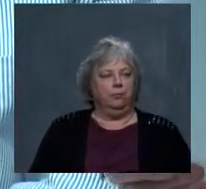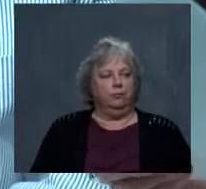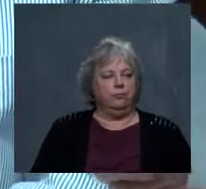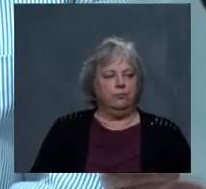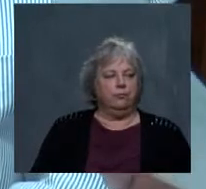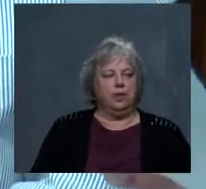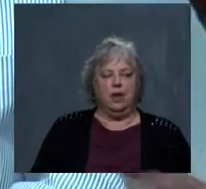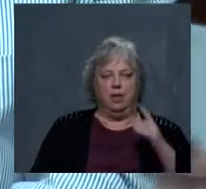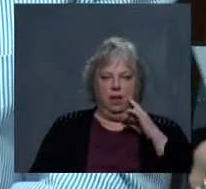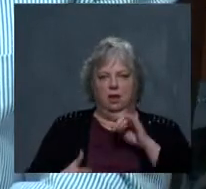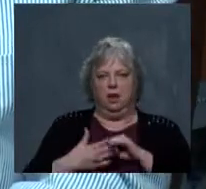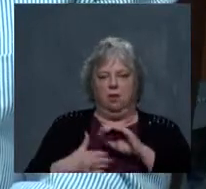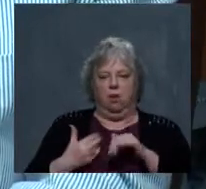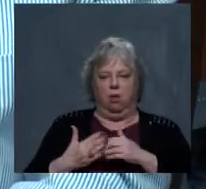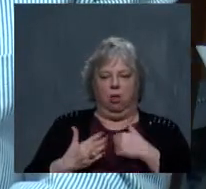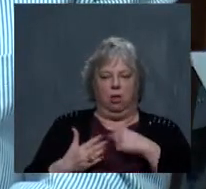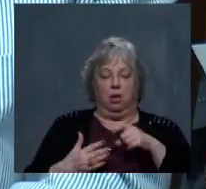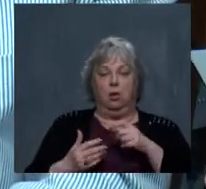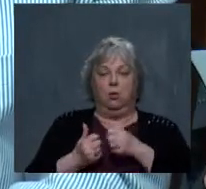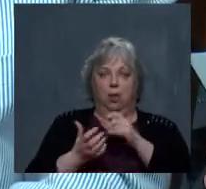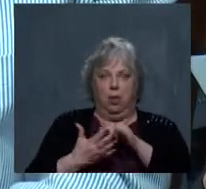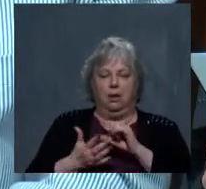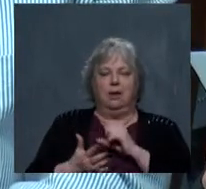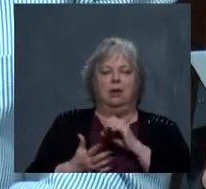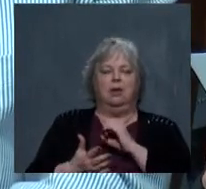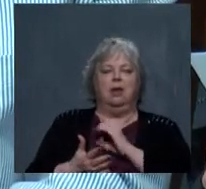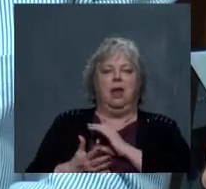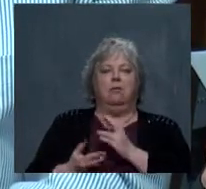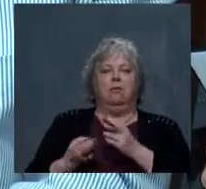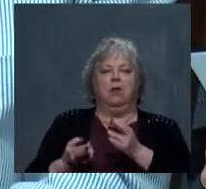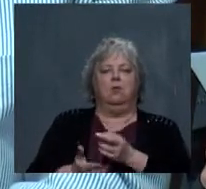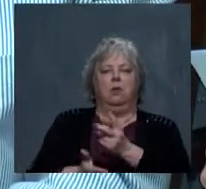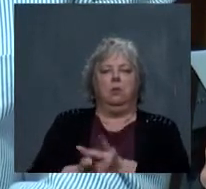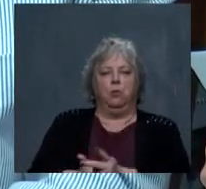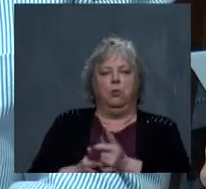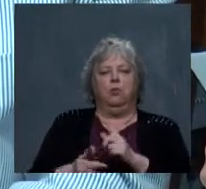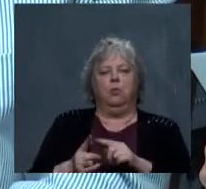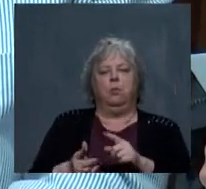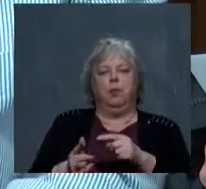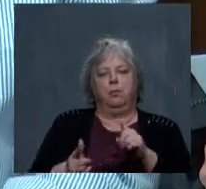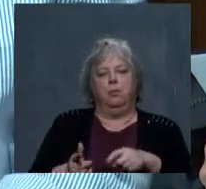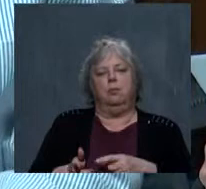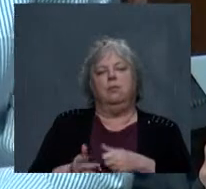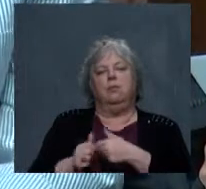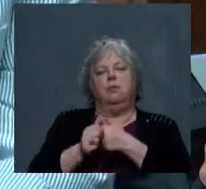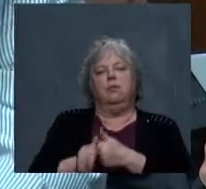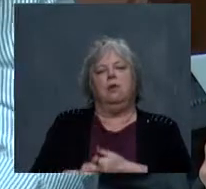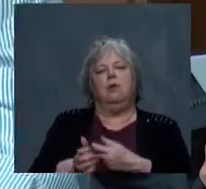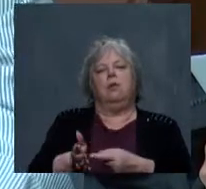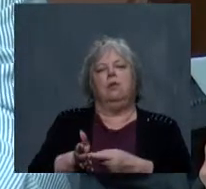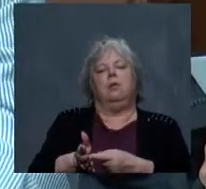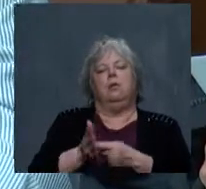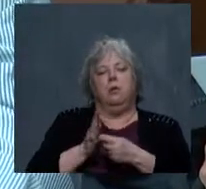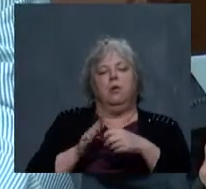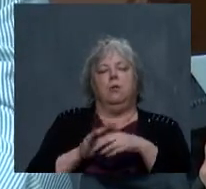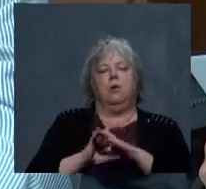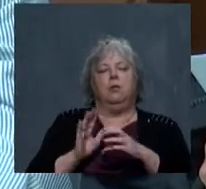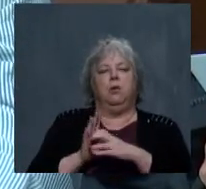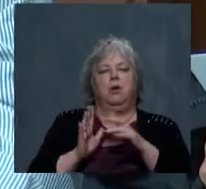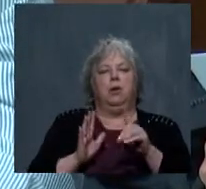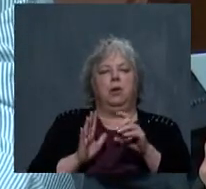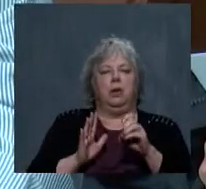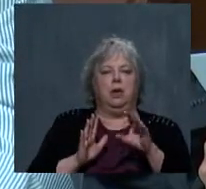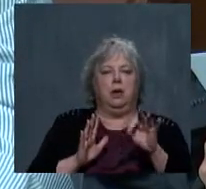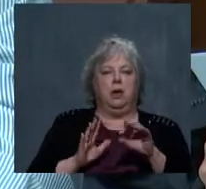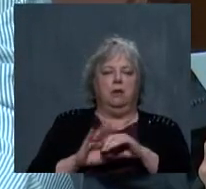that. Okay. So with that, staff recommends approval of the request subject to compliance with the comments and conditions as outlined in paragraphs D, E, and F